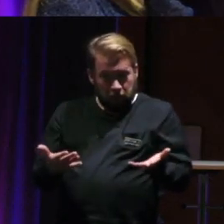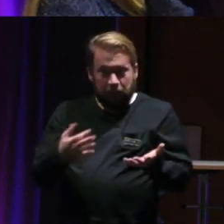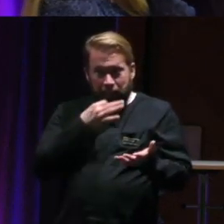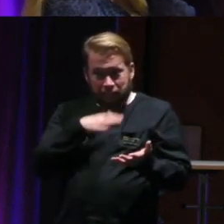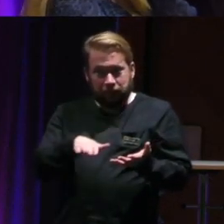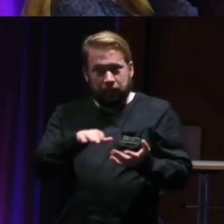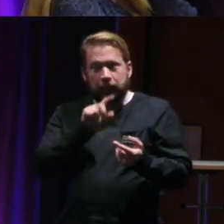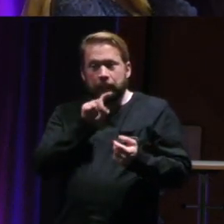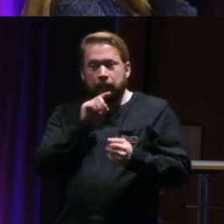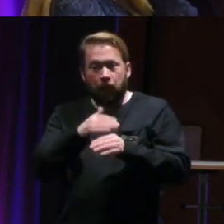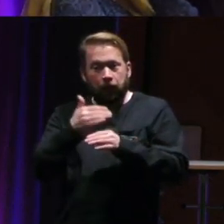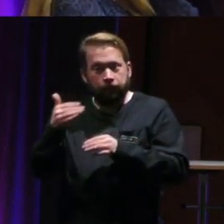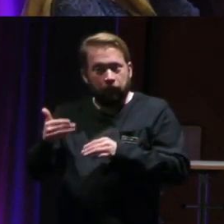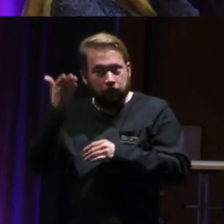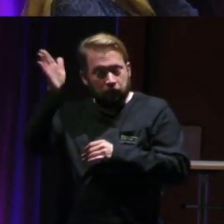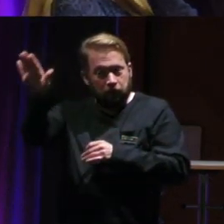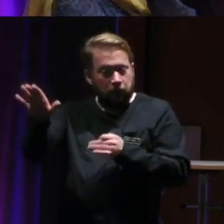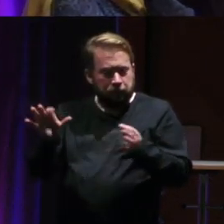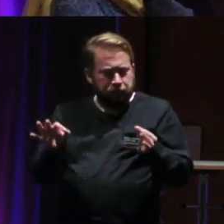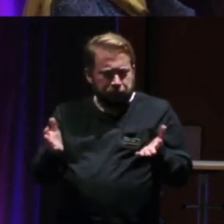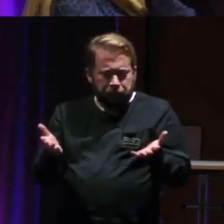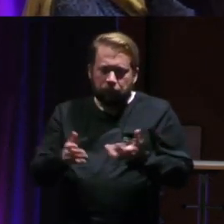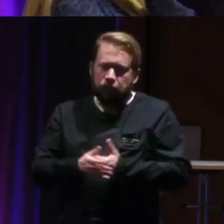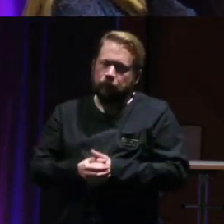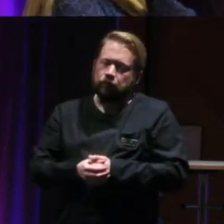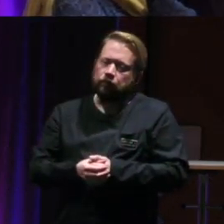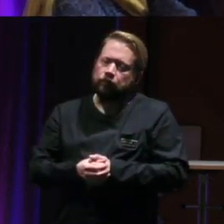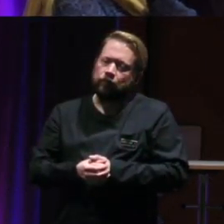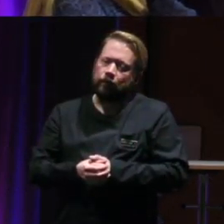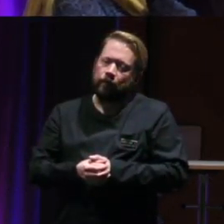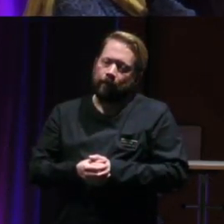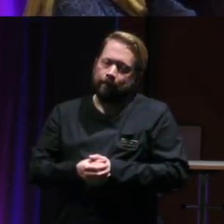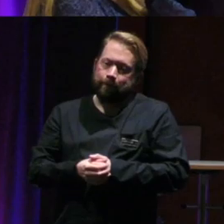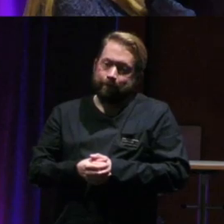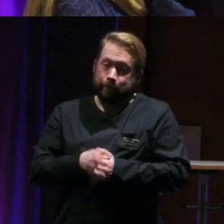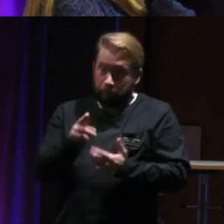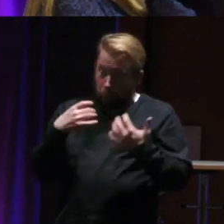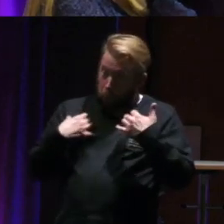Well, of course they are. For coming unhappy. Here, and what are you at all worried?